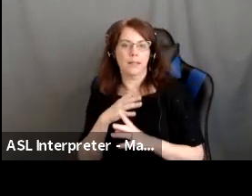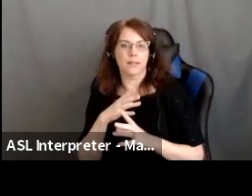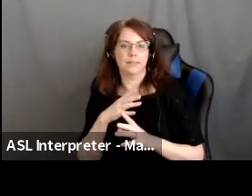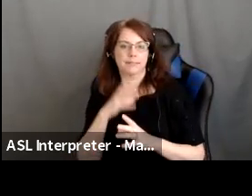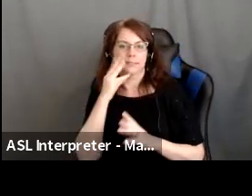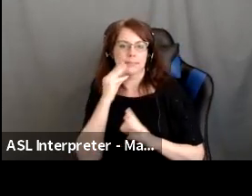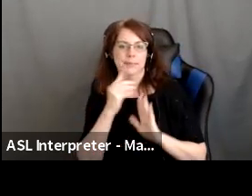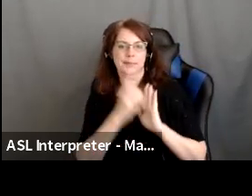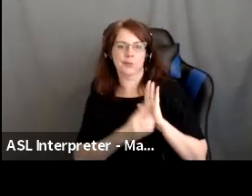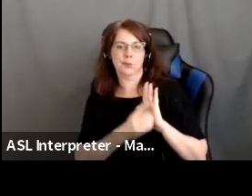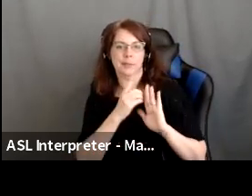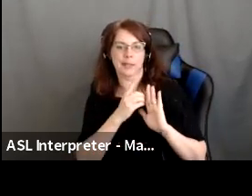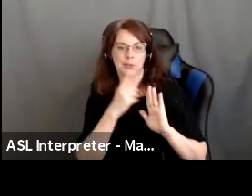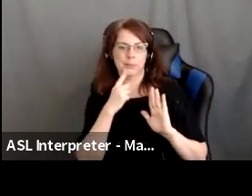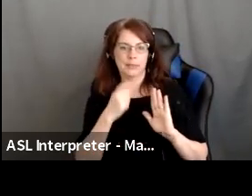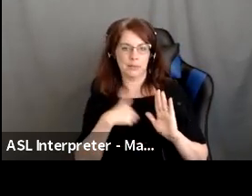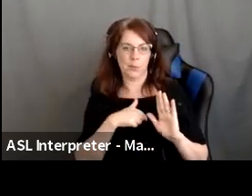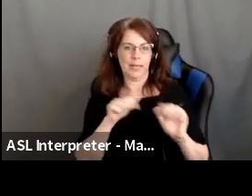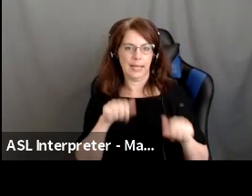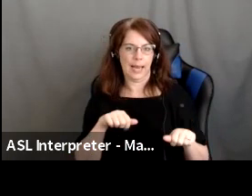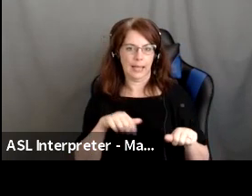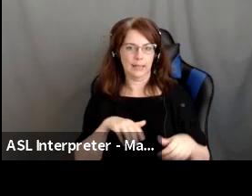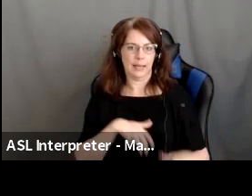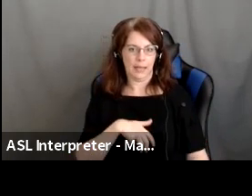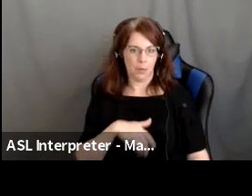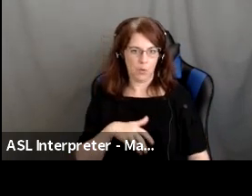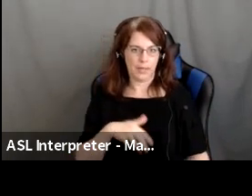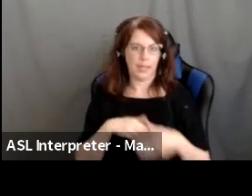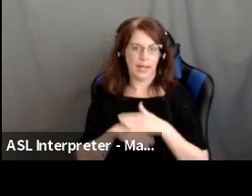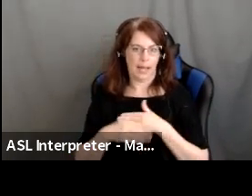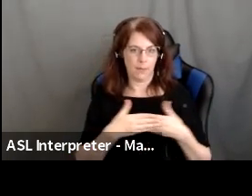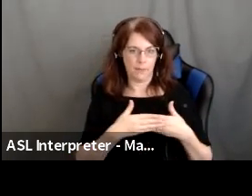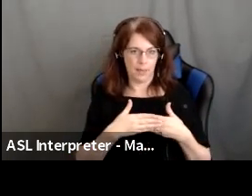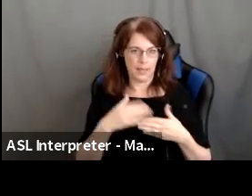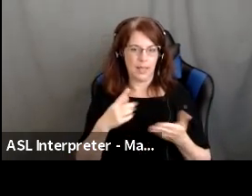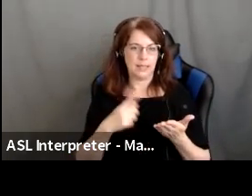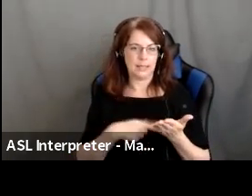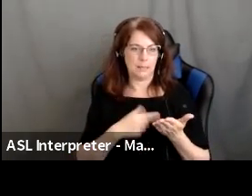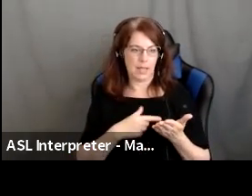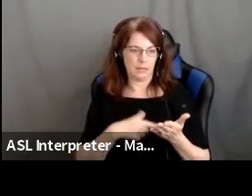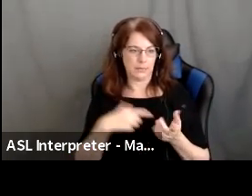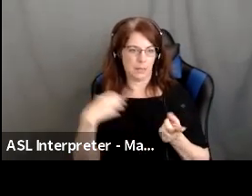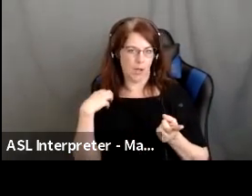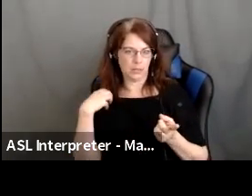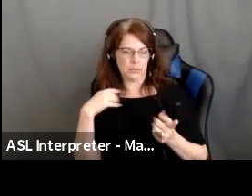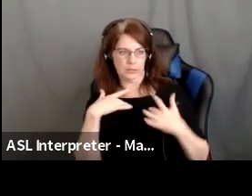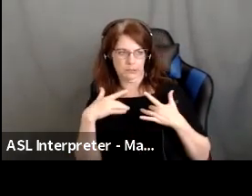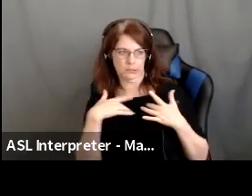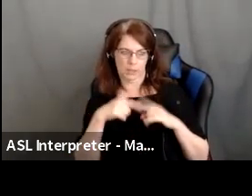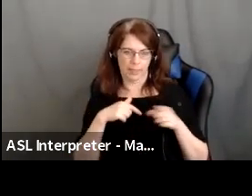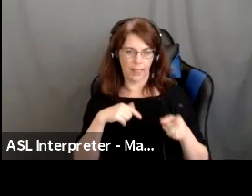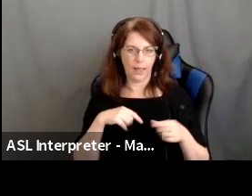discriminated against because we are able to get pregnant, have babies, and sometimes employers worry about that.